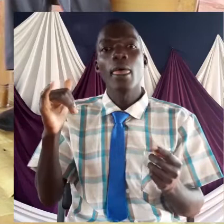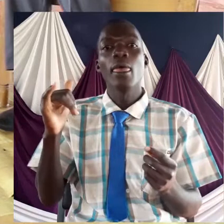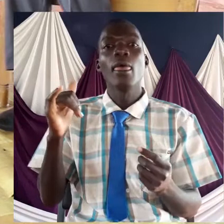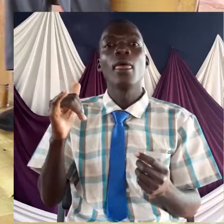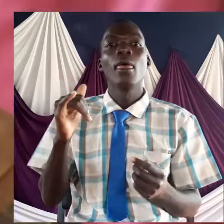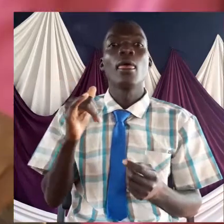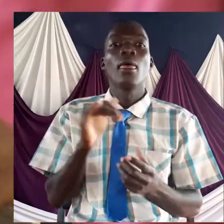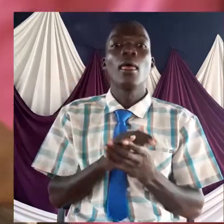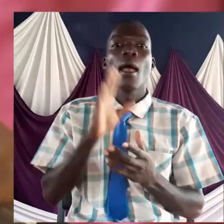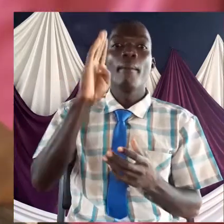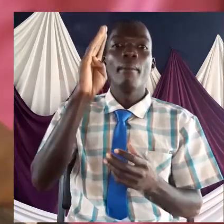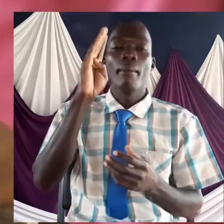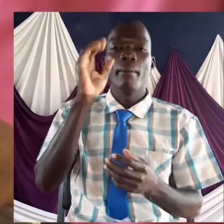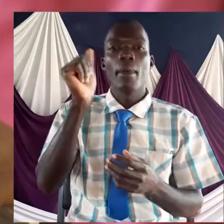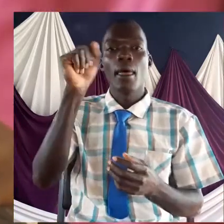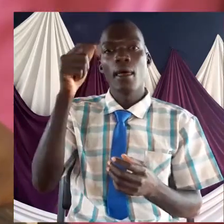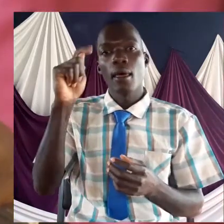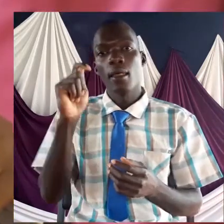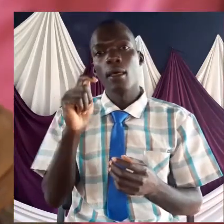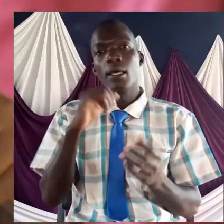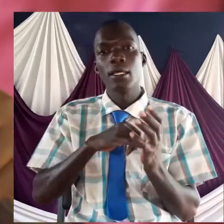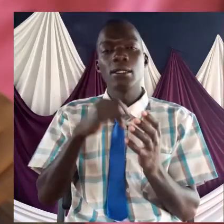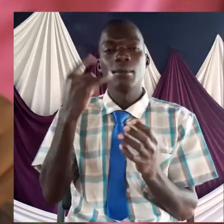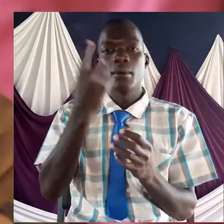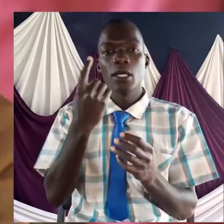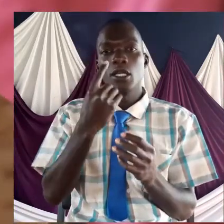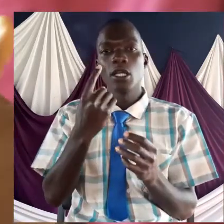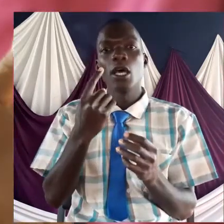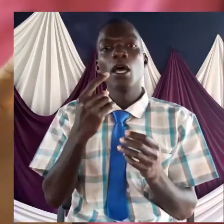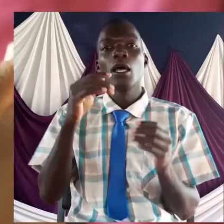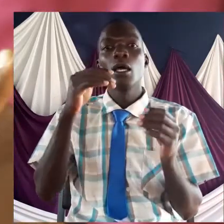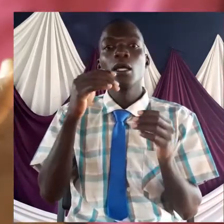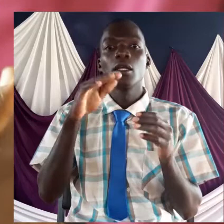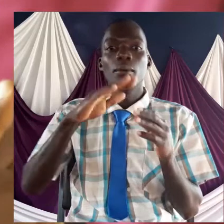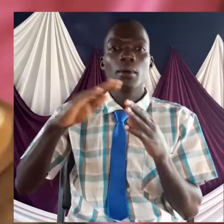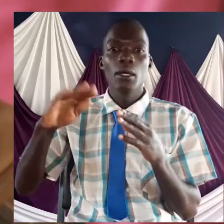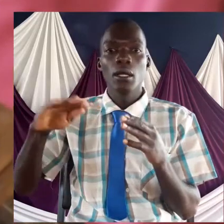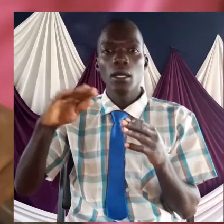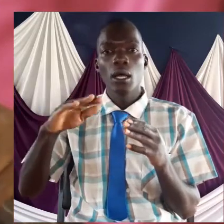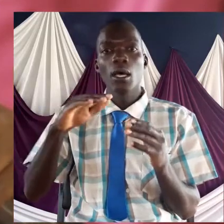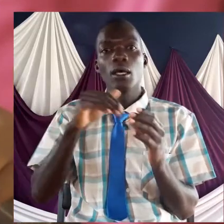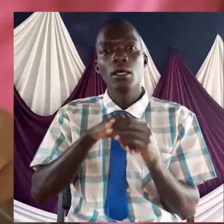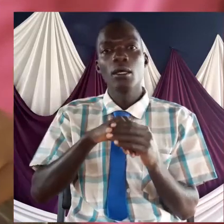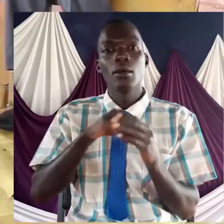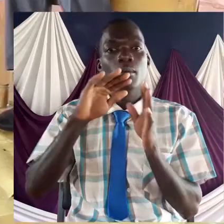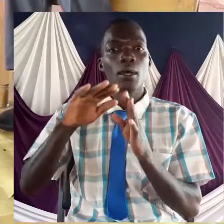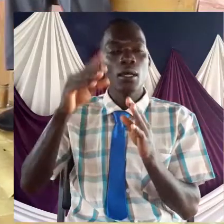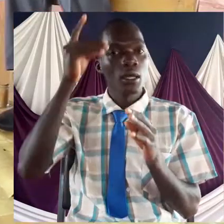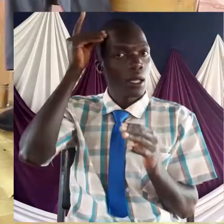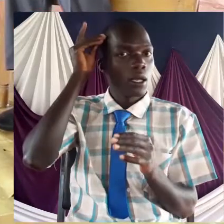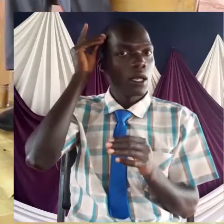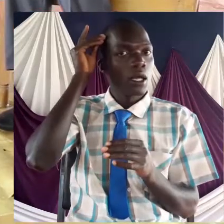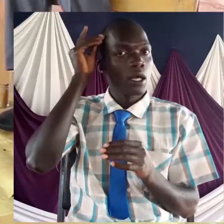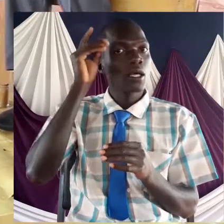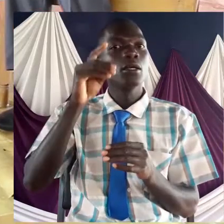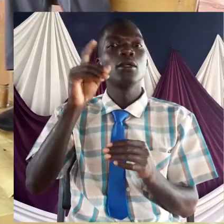mm-hmm. which is equivalent to Medo-Persia that we read in Daniel chapter 2. Yes. Then we